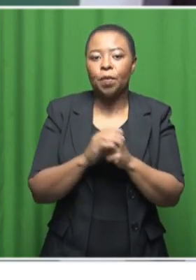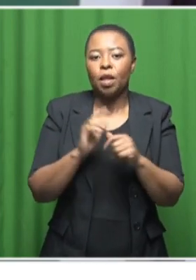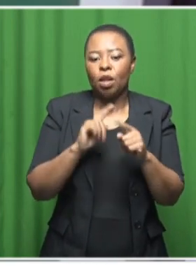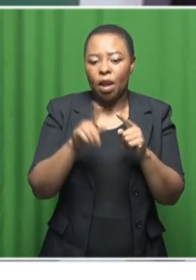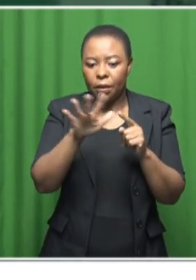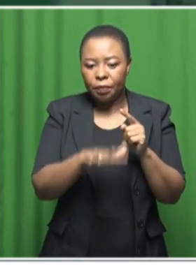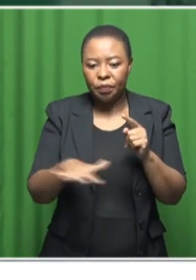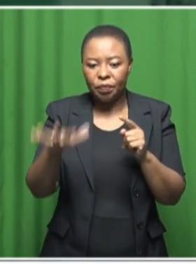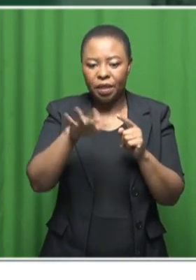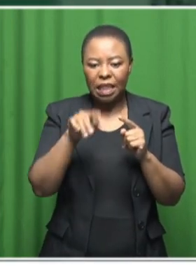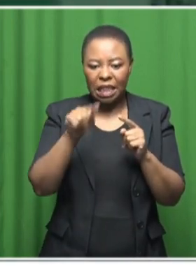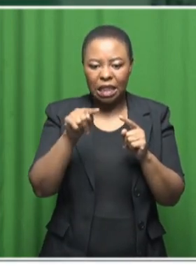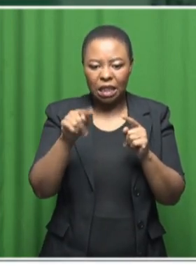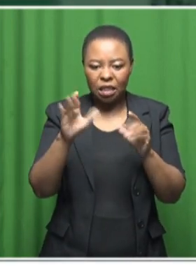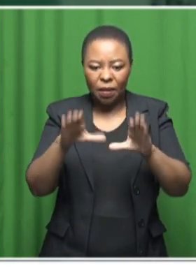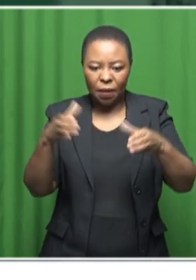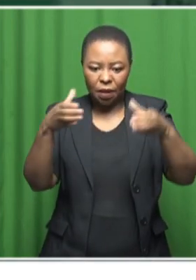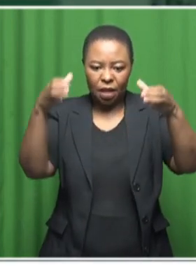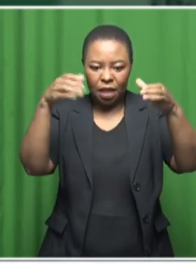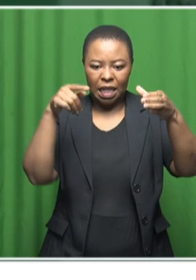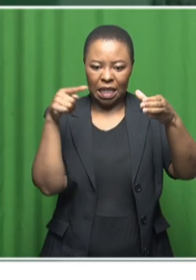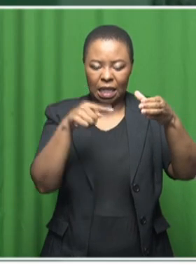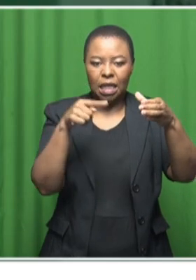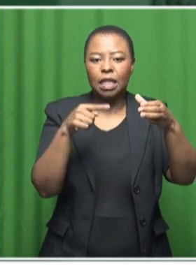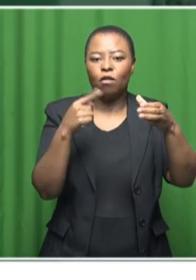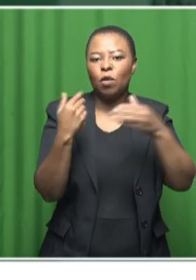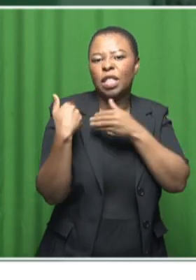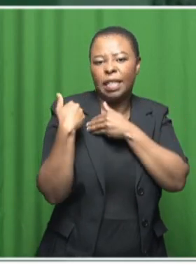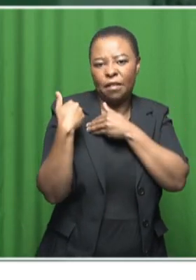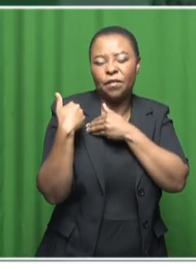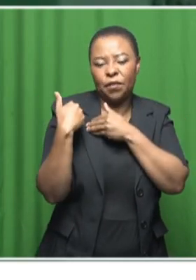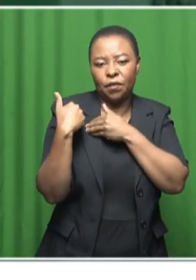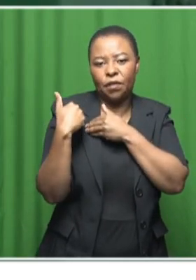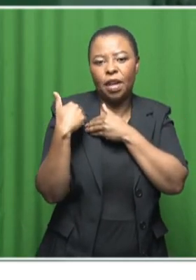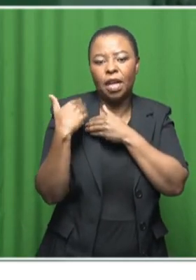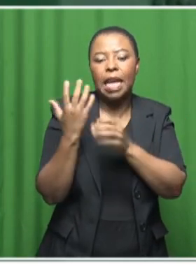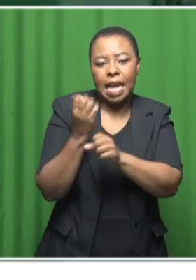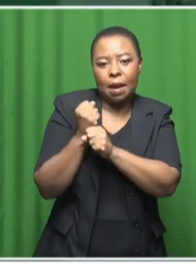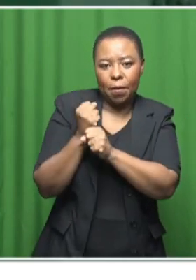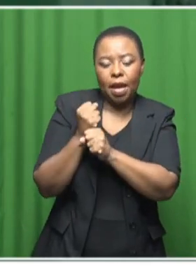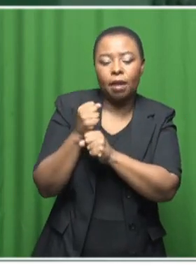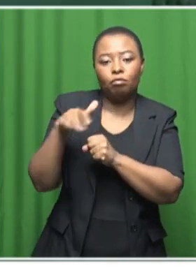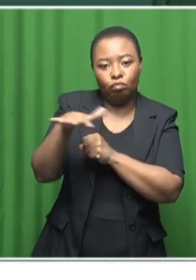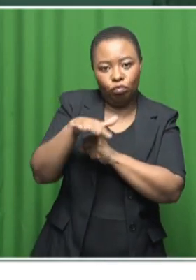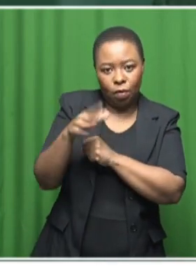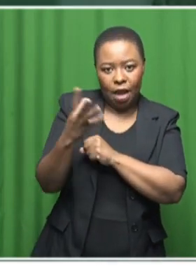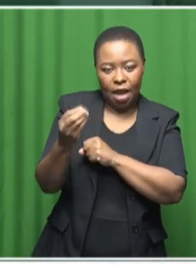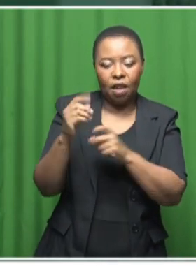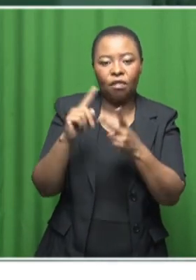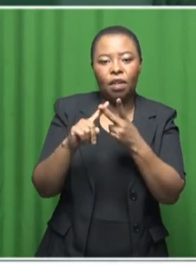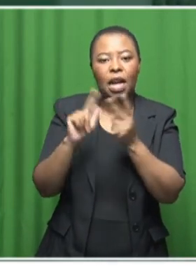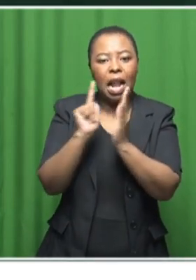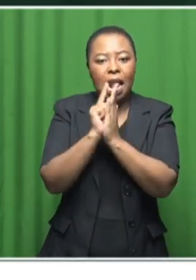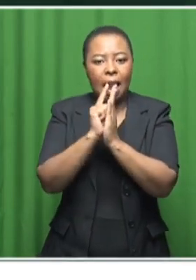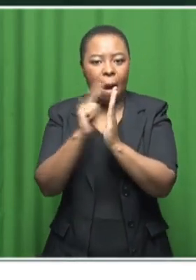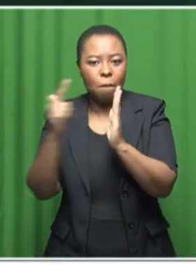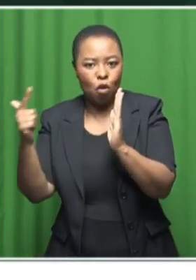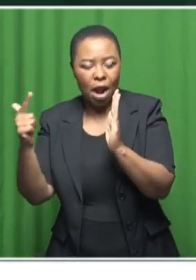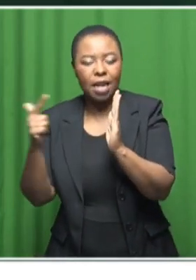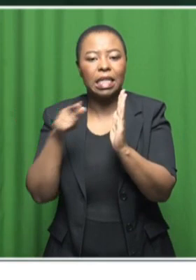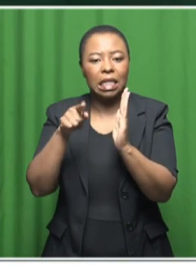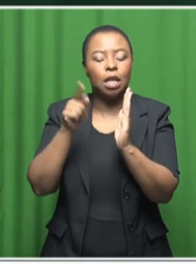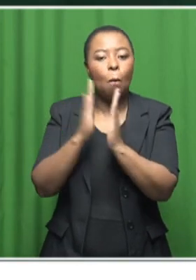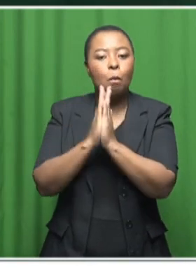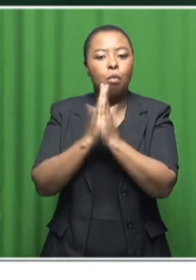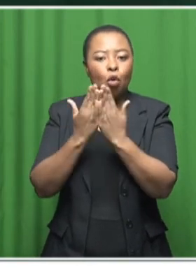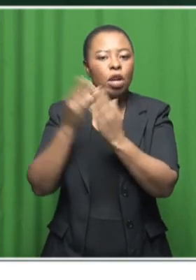another priceless item that's been packed away for safekeeping. The Parliamentary Library, which has many historical